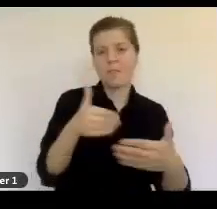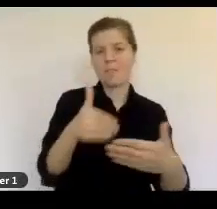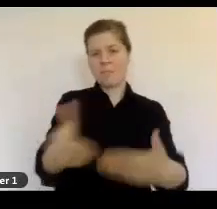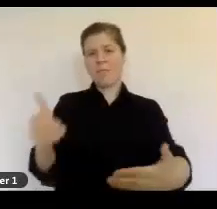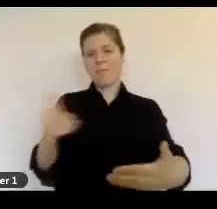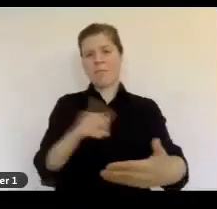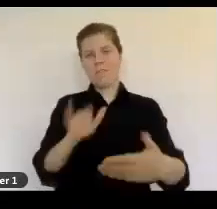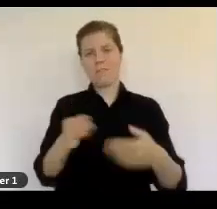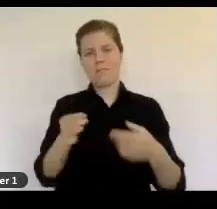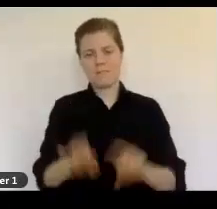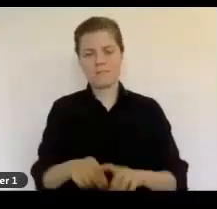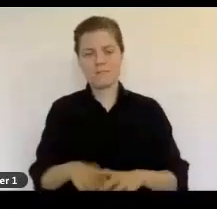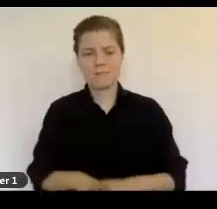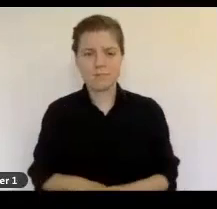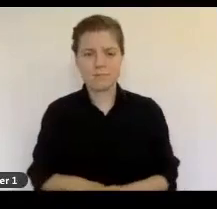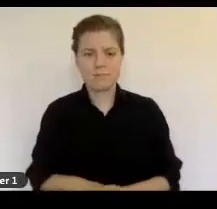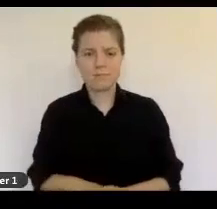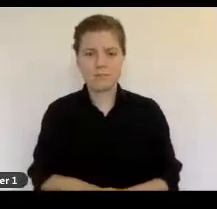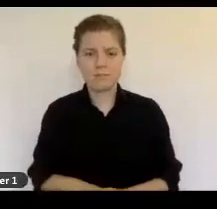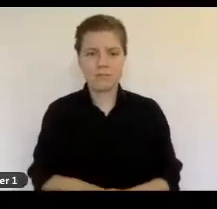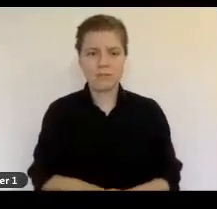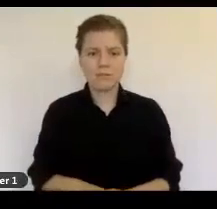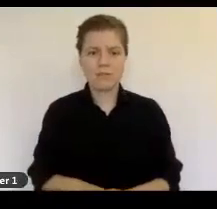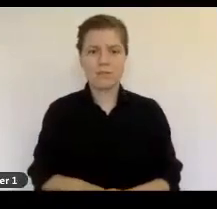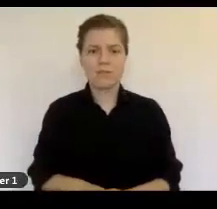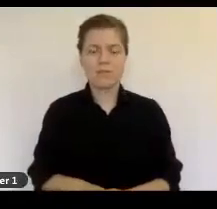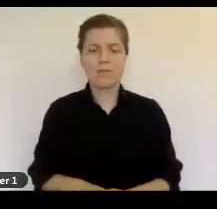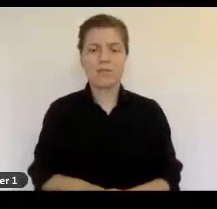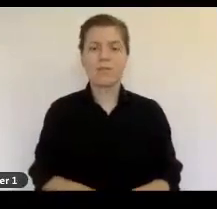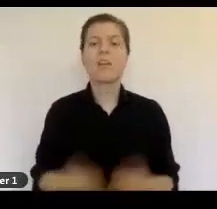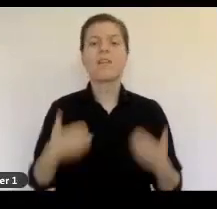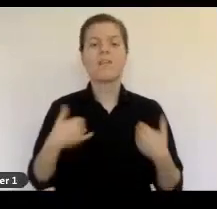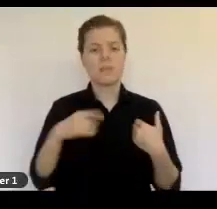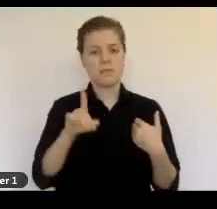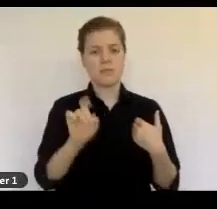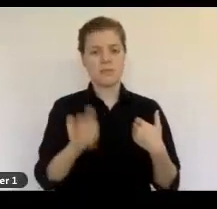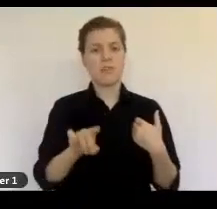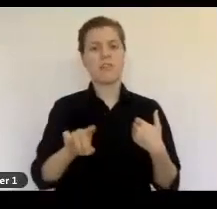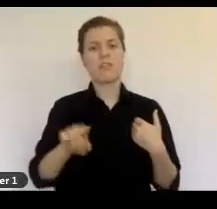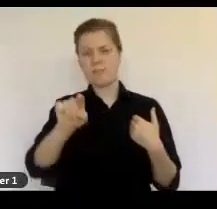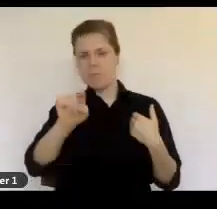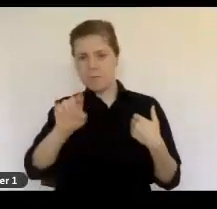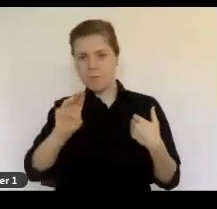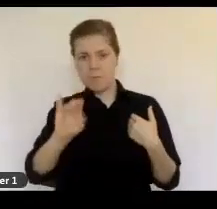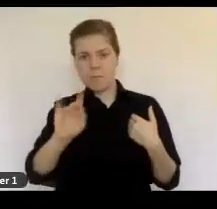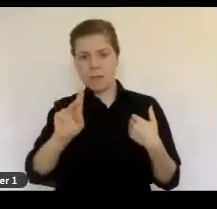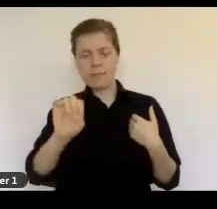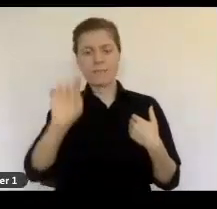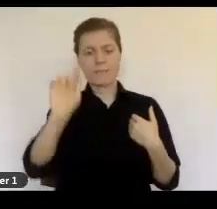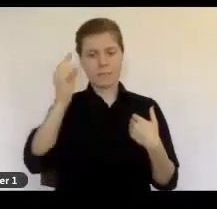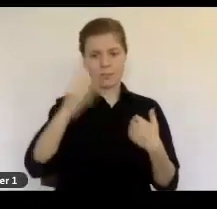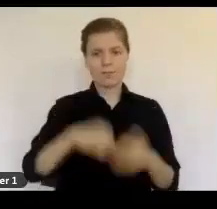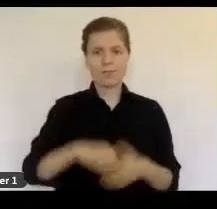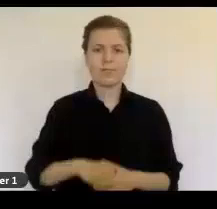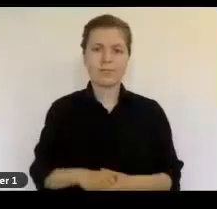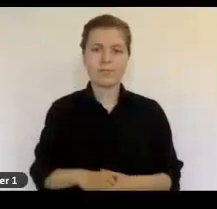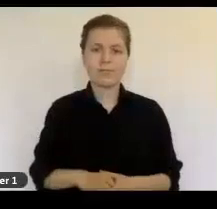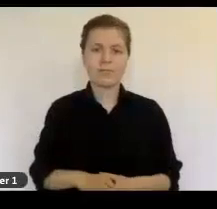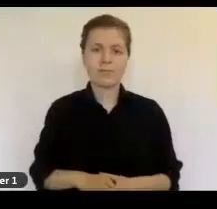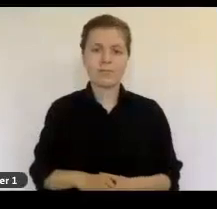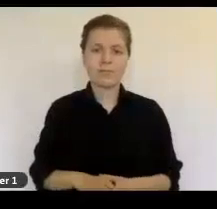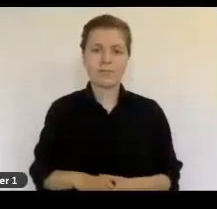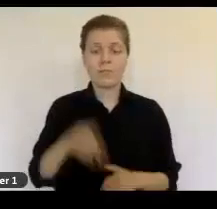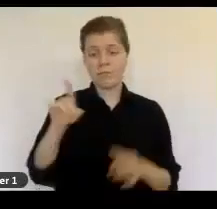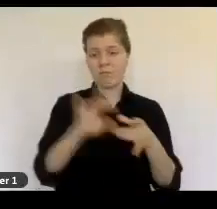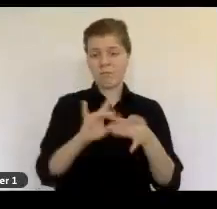this disaster is before it ever hits. And I'd like to invite all three of you just start responding to some of what you heard. And Mike,